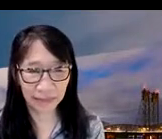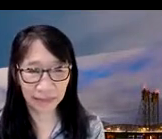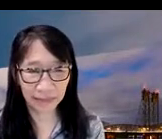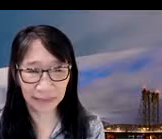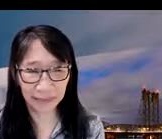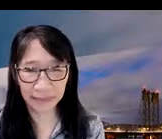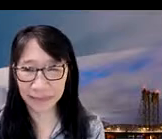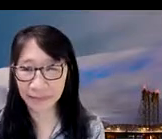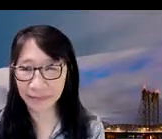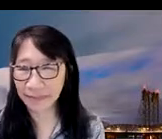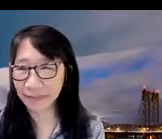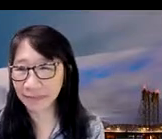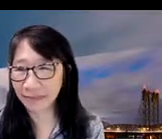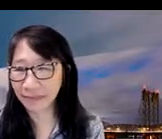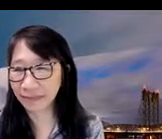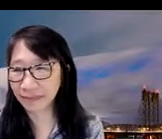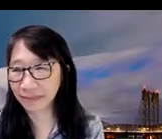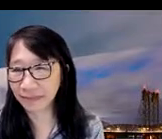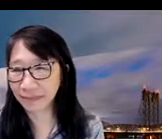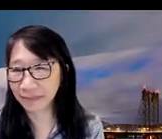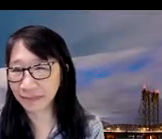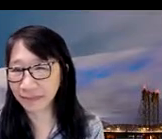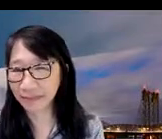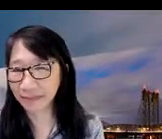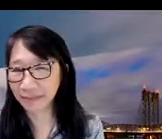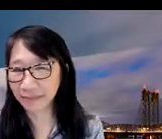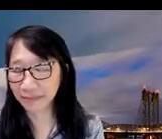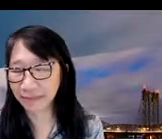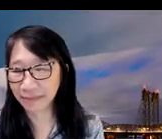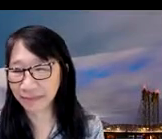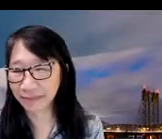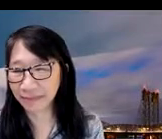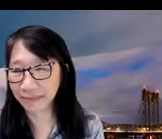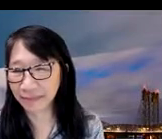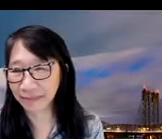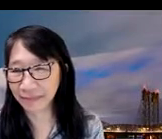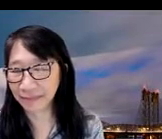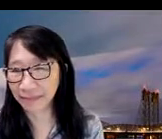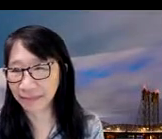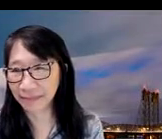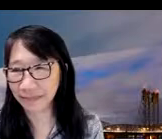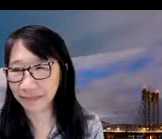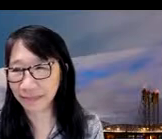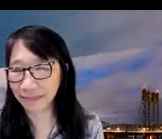most need to be in a hurry or whatever. And